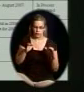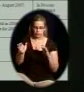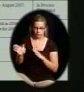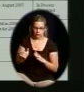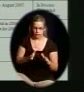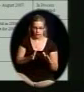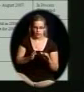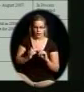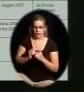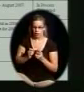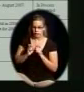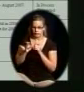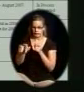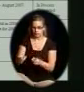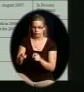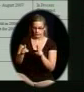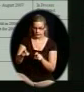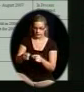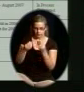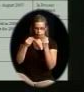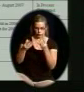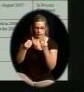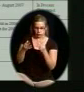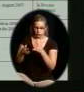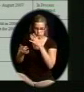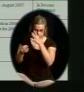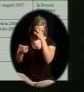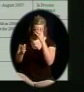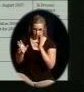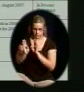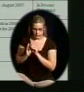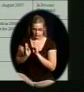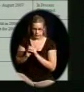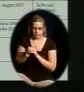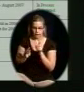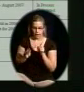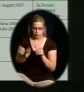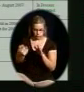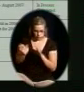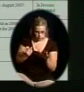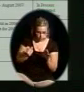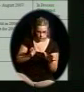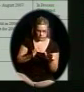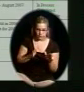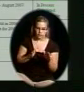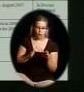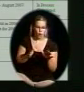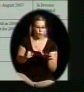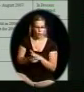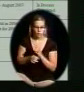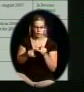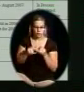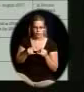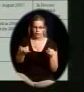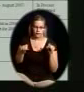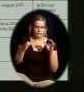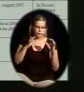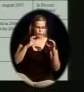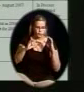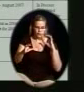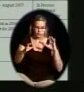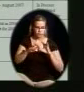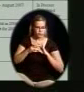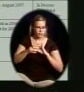test is delivered. Informational parent meetings have to be strategically planned, a whole line of communication related to